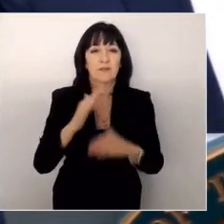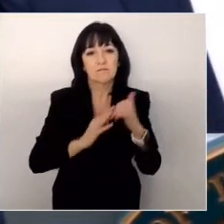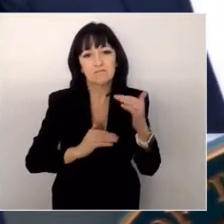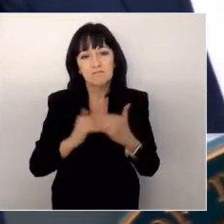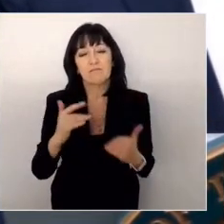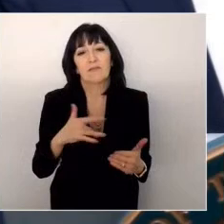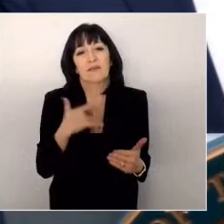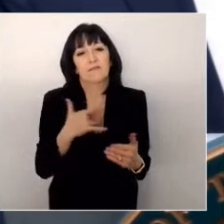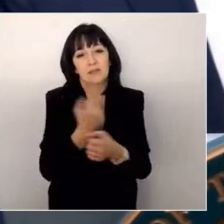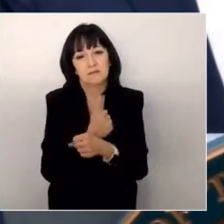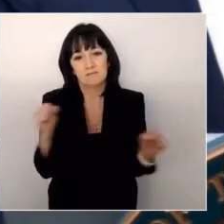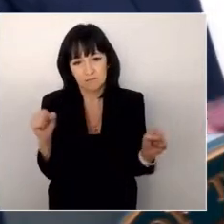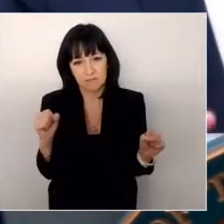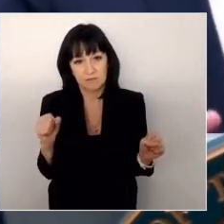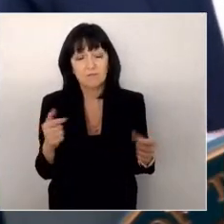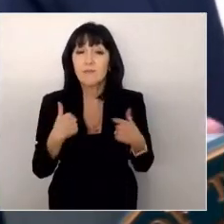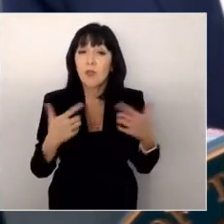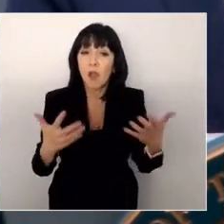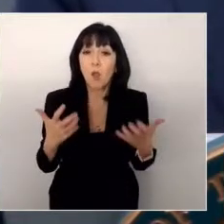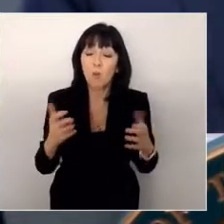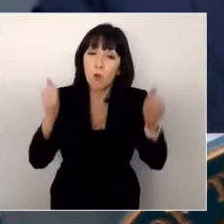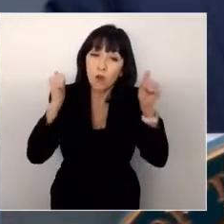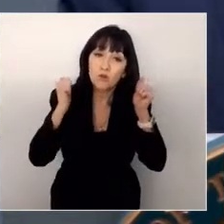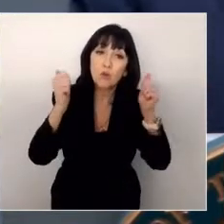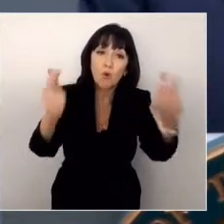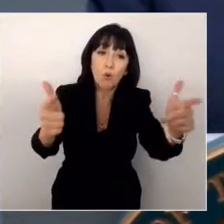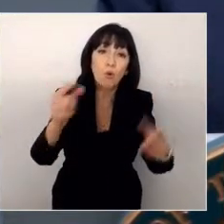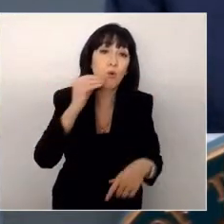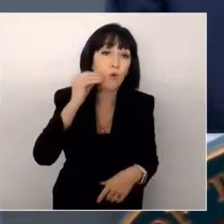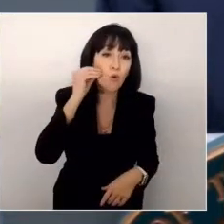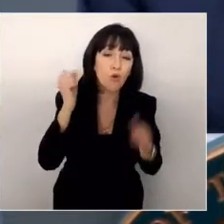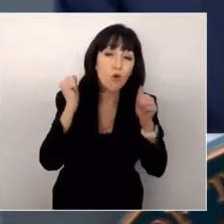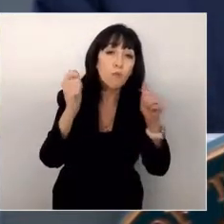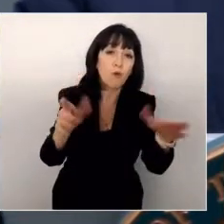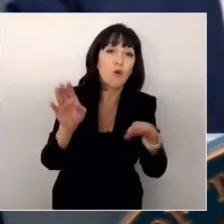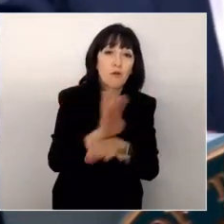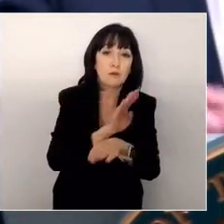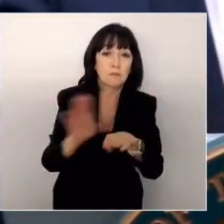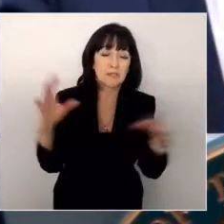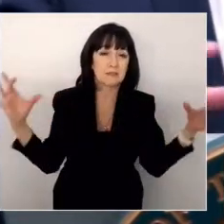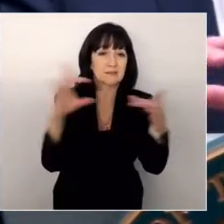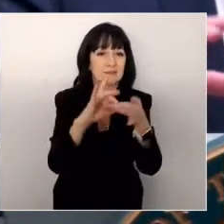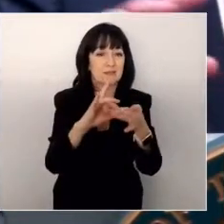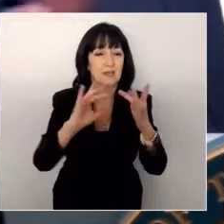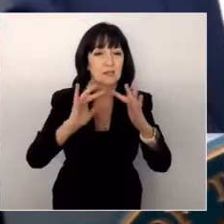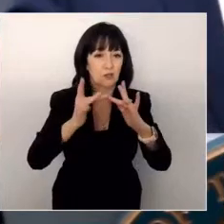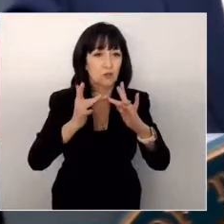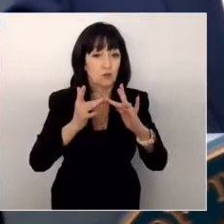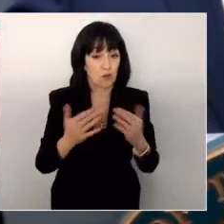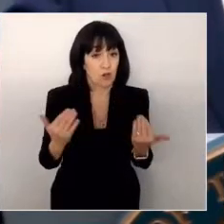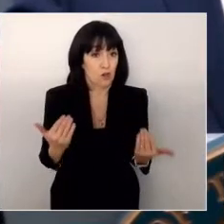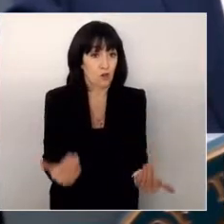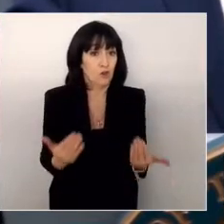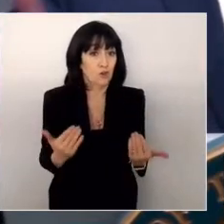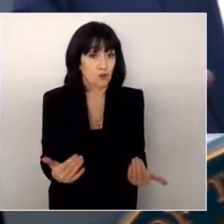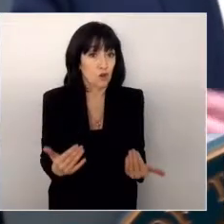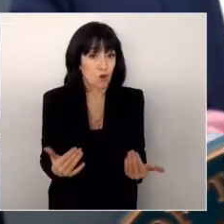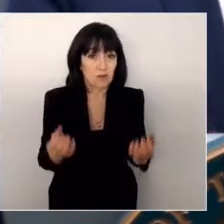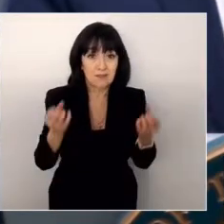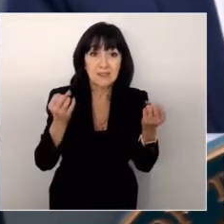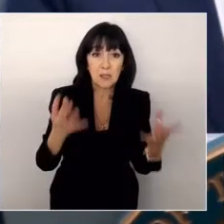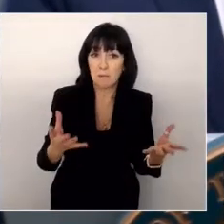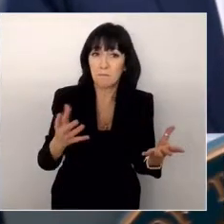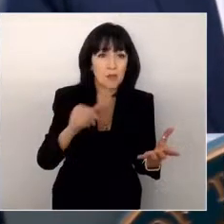to the internet. Currently, close to 11,600 Delaware homes and businesses lack access to